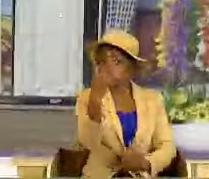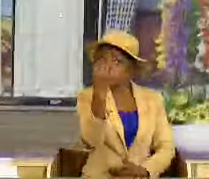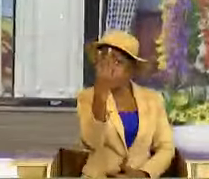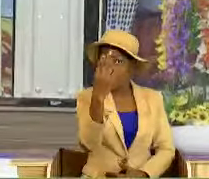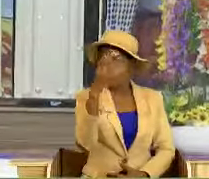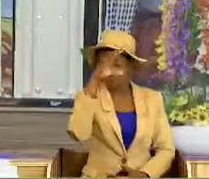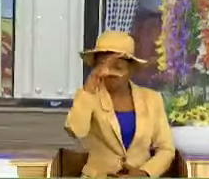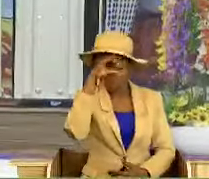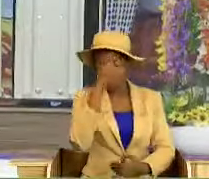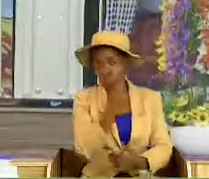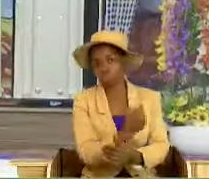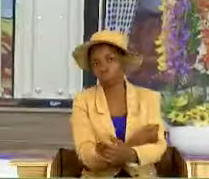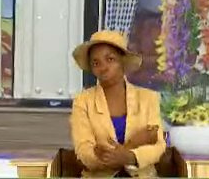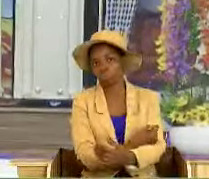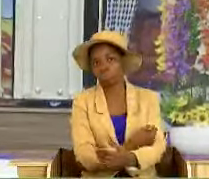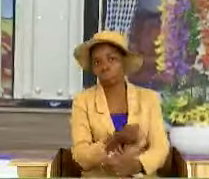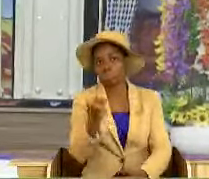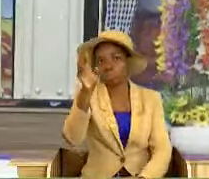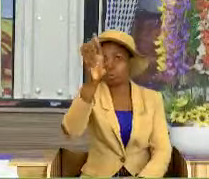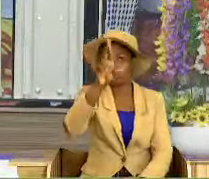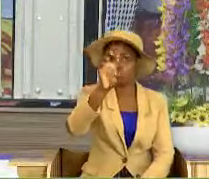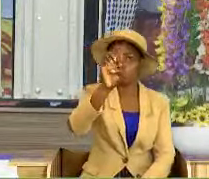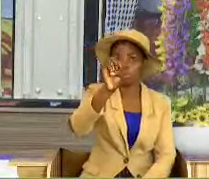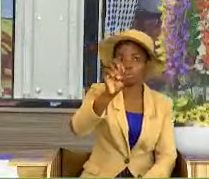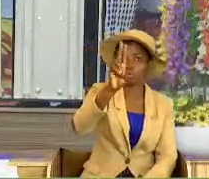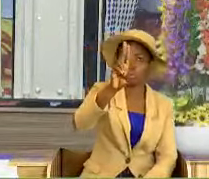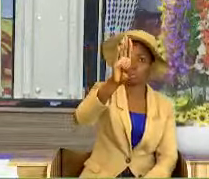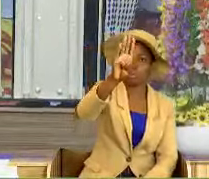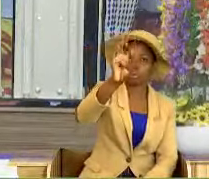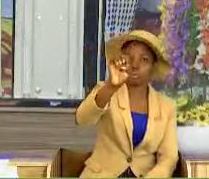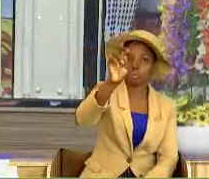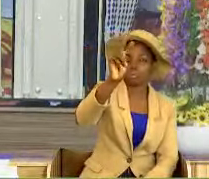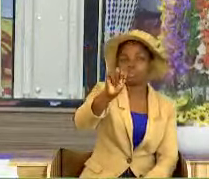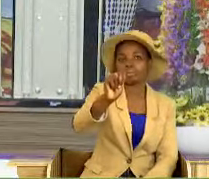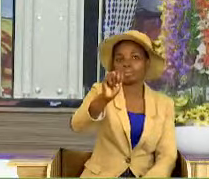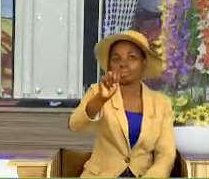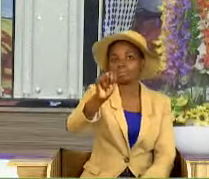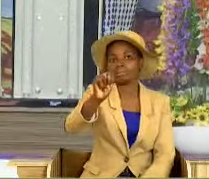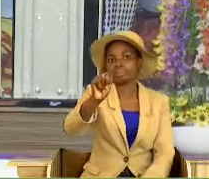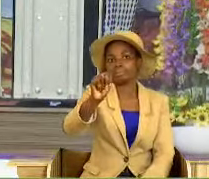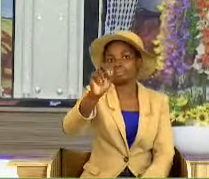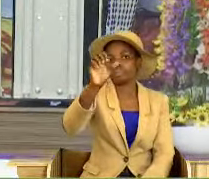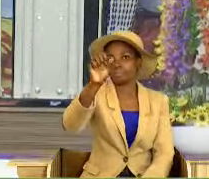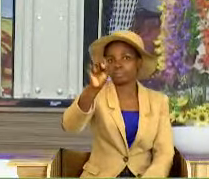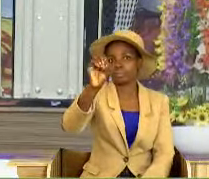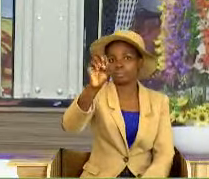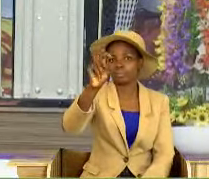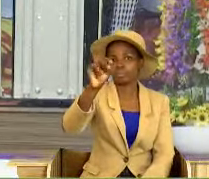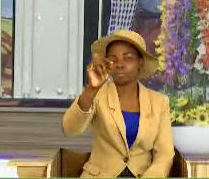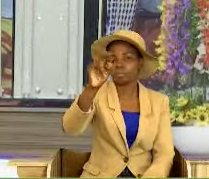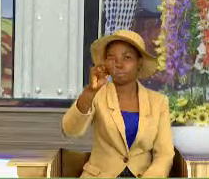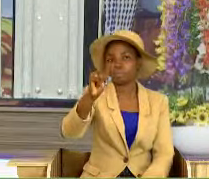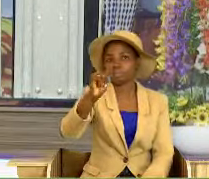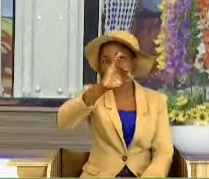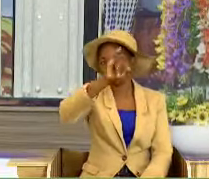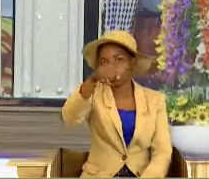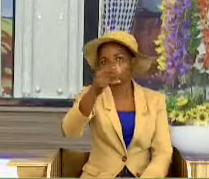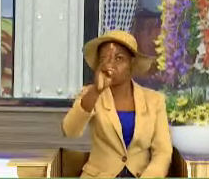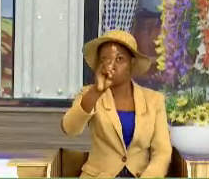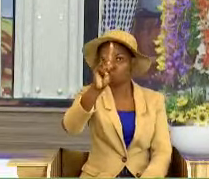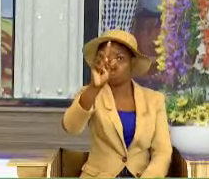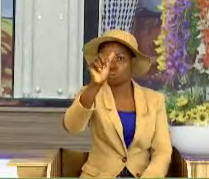sons Reuben L Simeon Judah